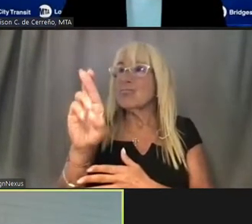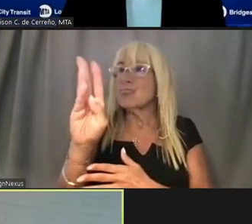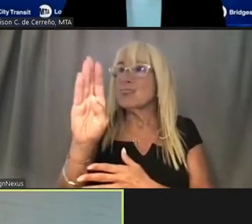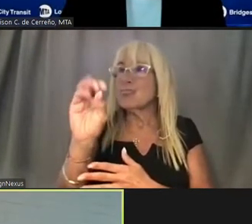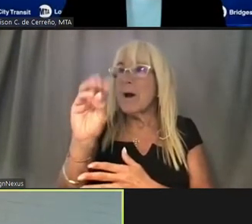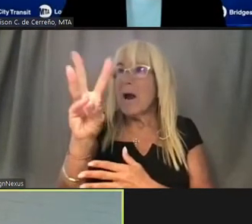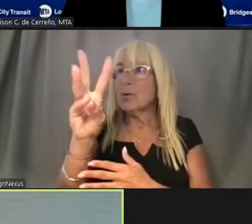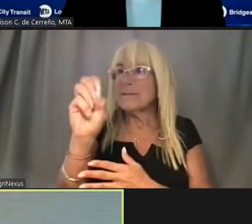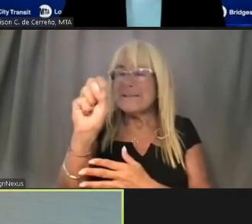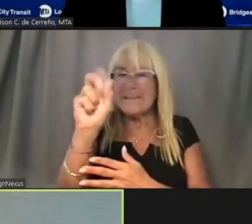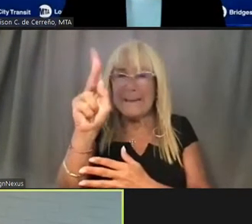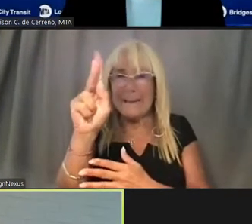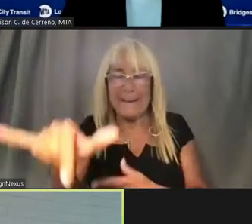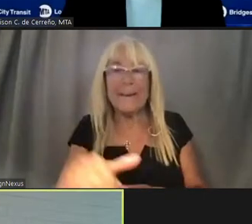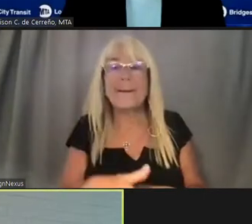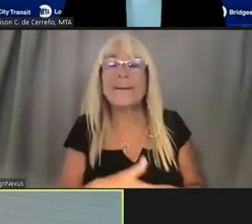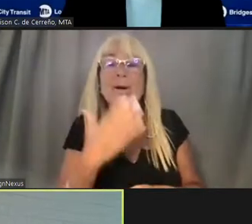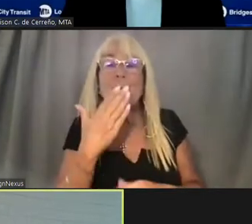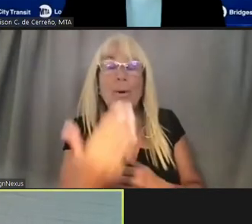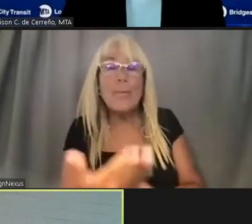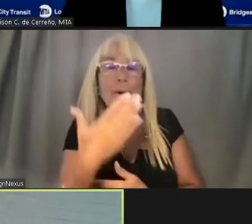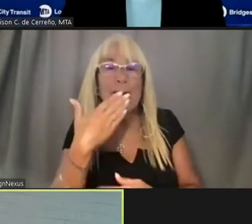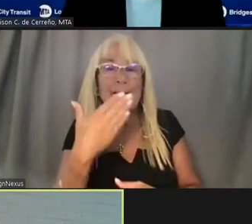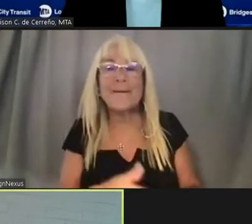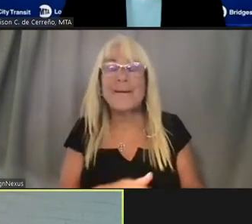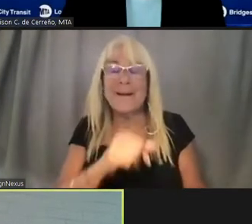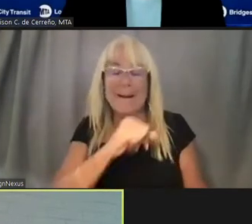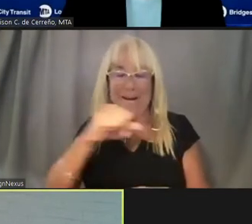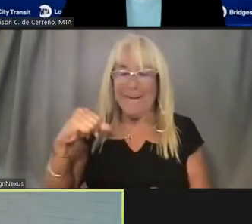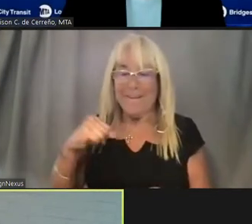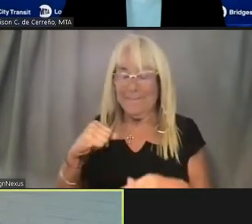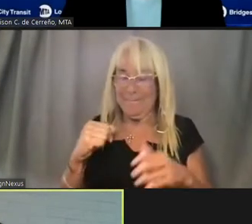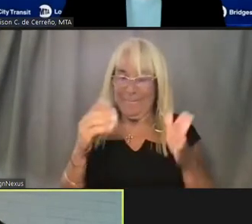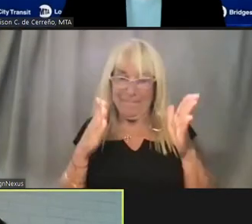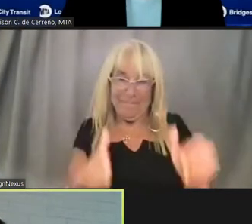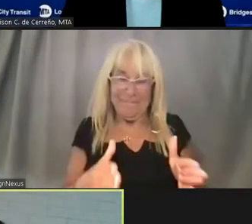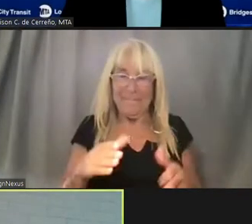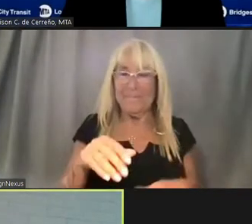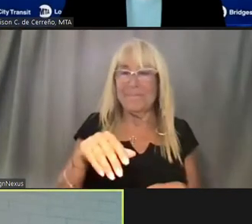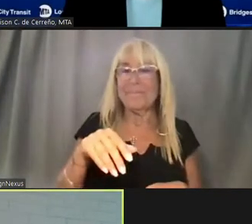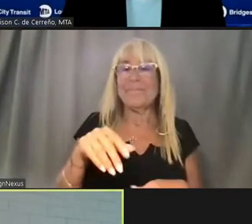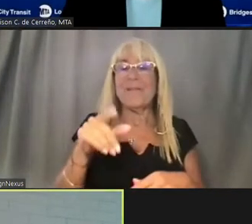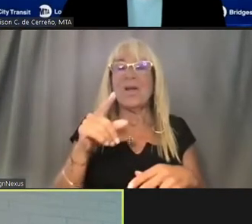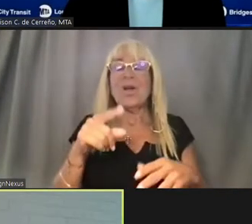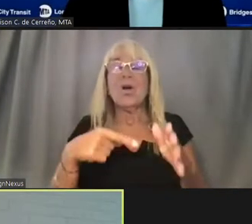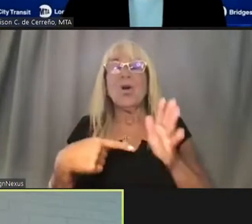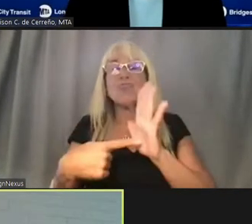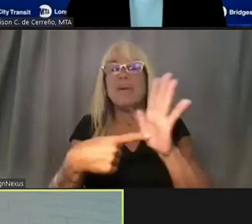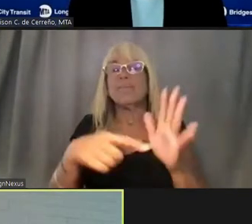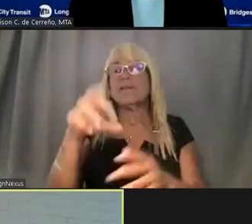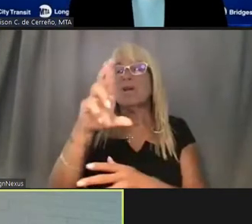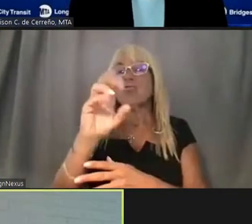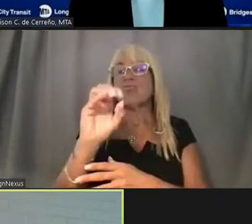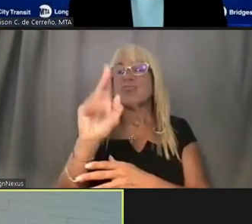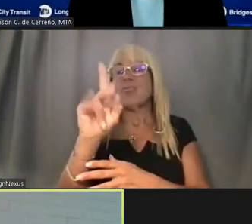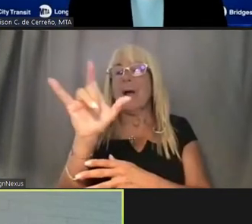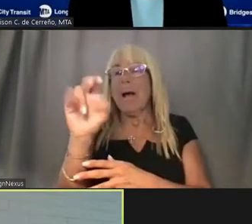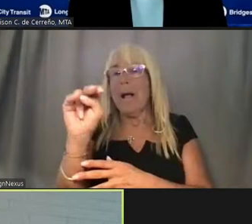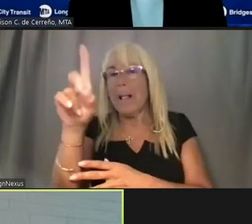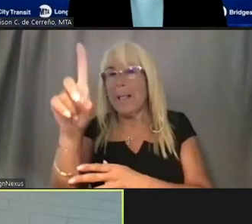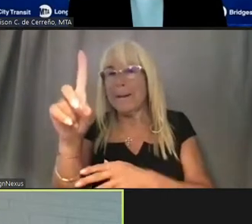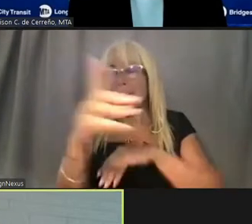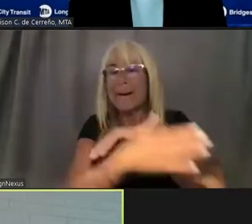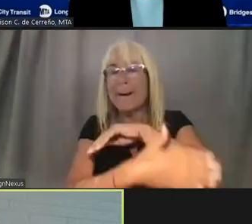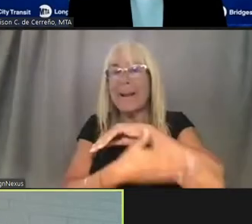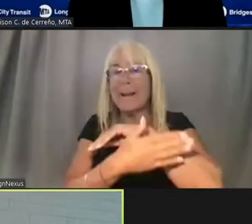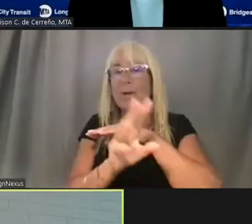good morning and thank you for this opportunity I'm assembly member Ken sabrowski I represent Rockland County um one of the